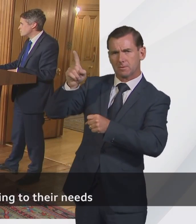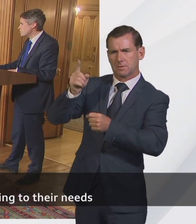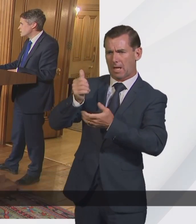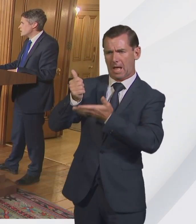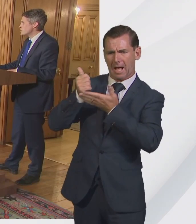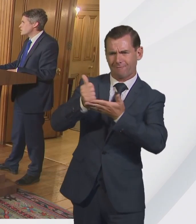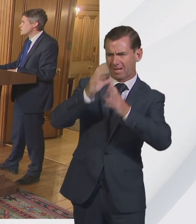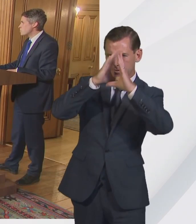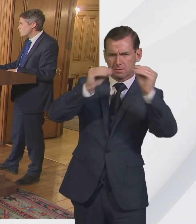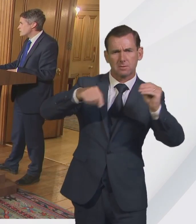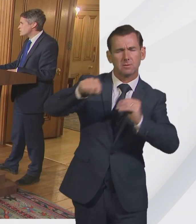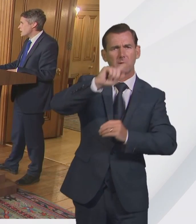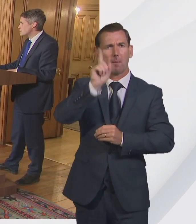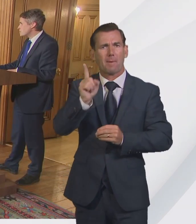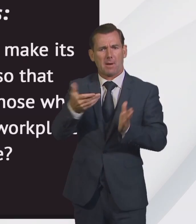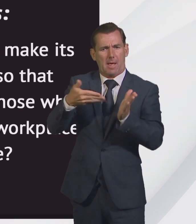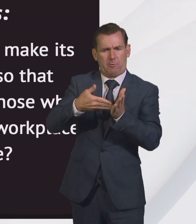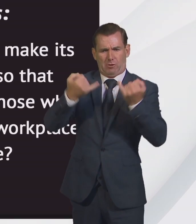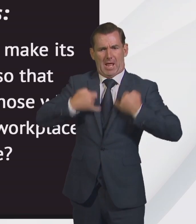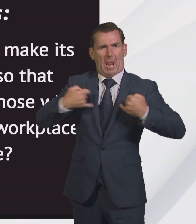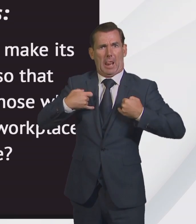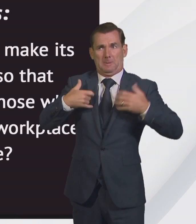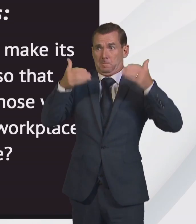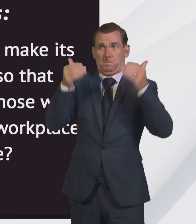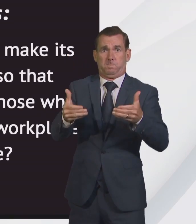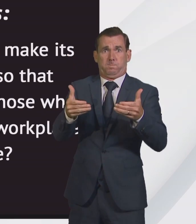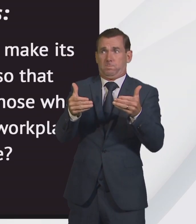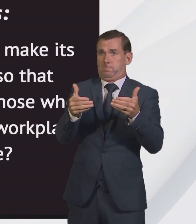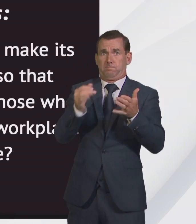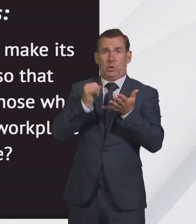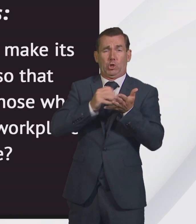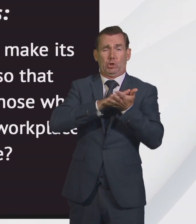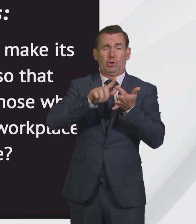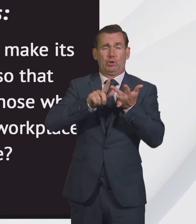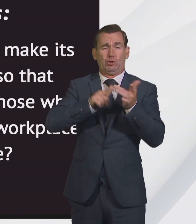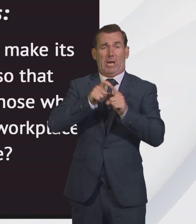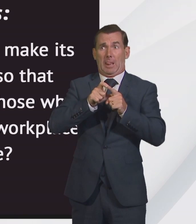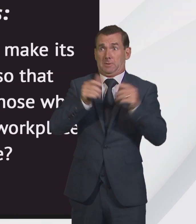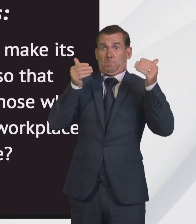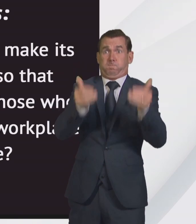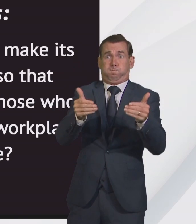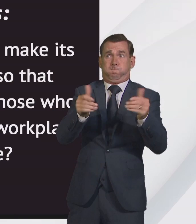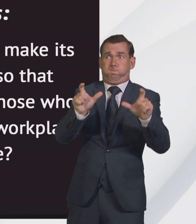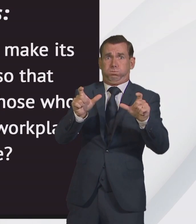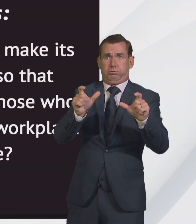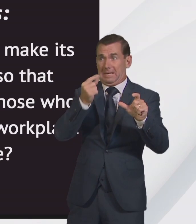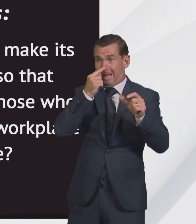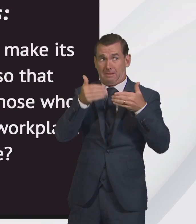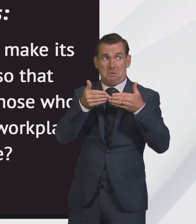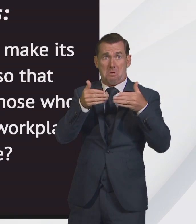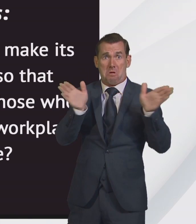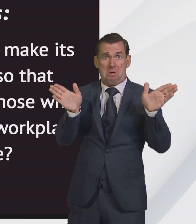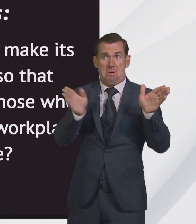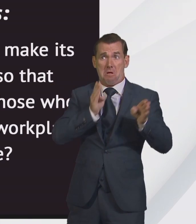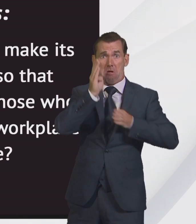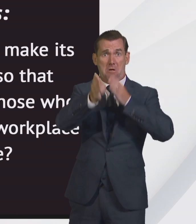available so that employers and business can support those who are shielding back into shops and the workplace in a way that they